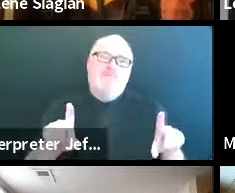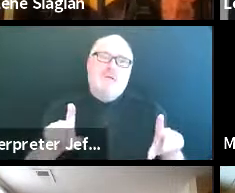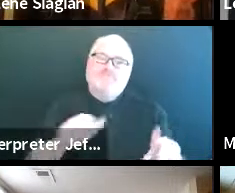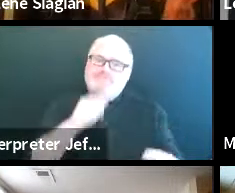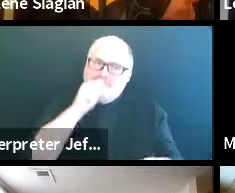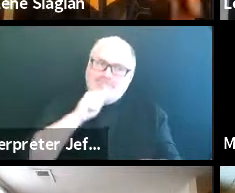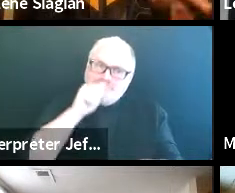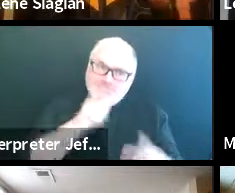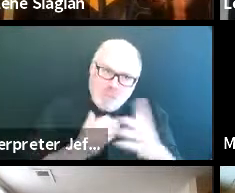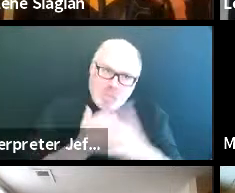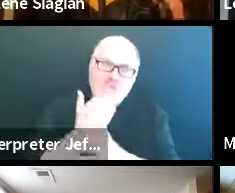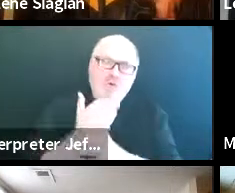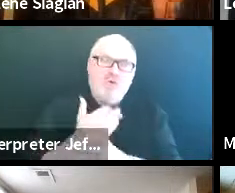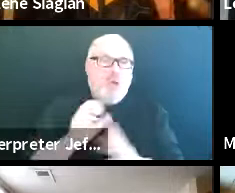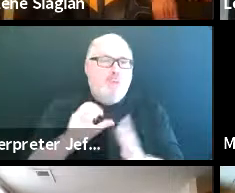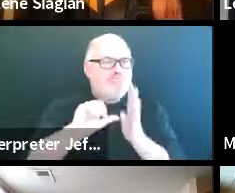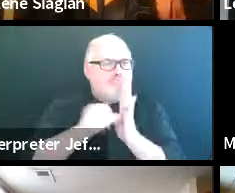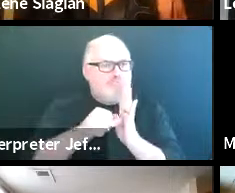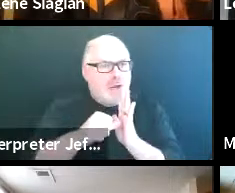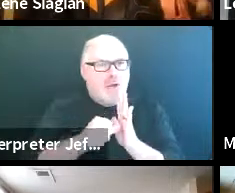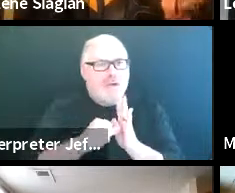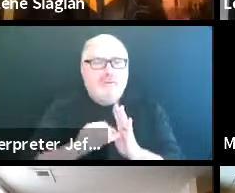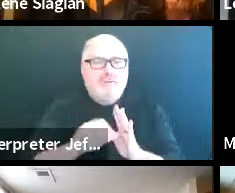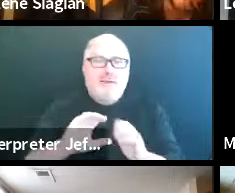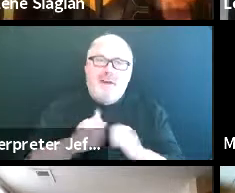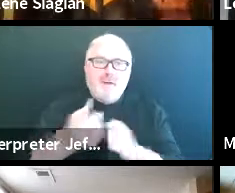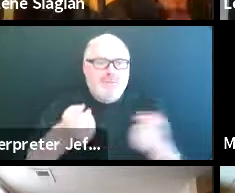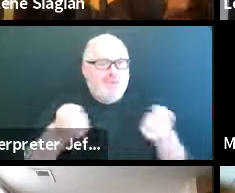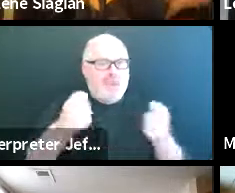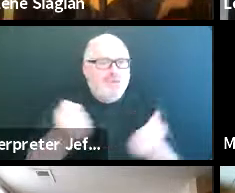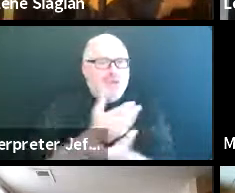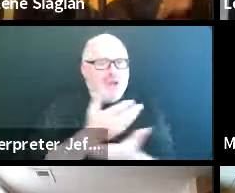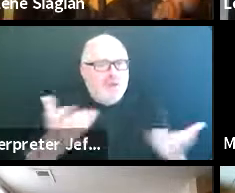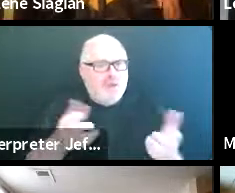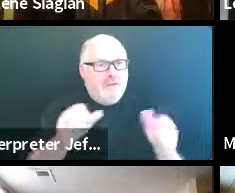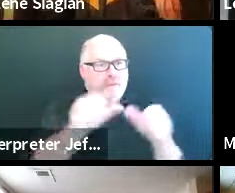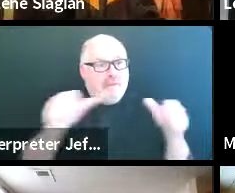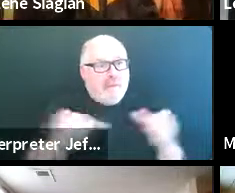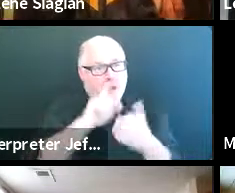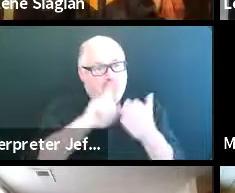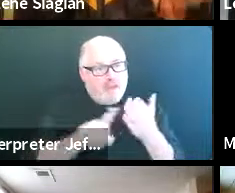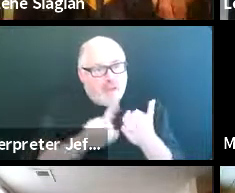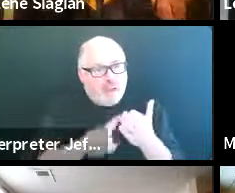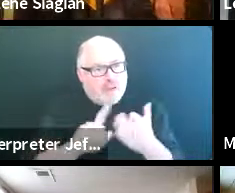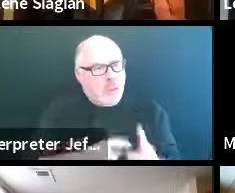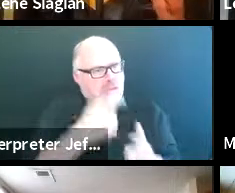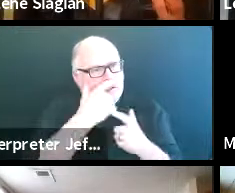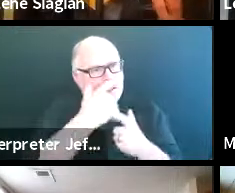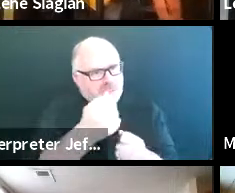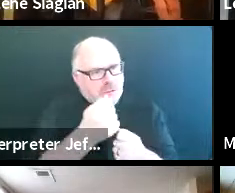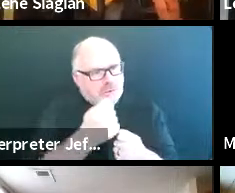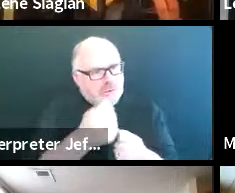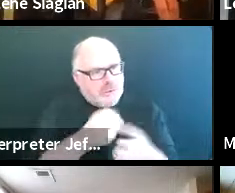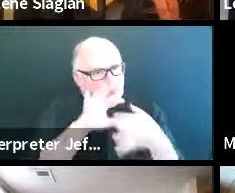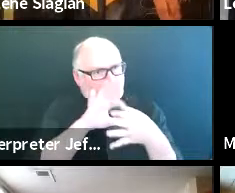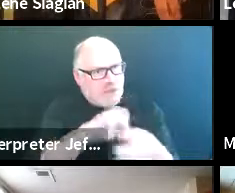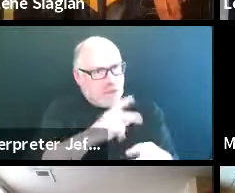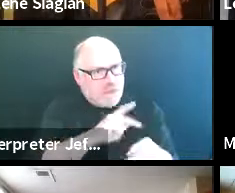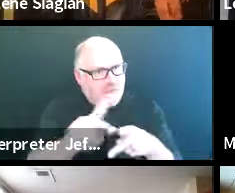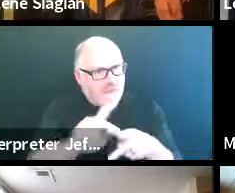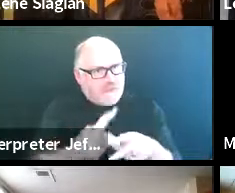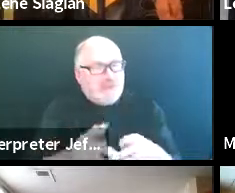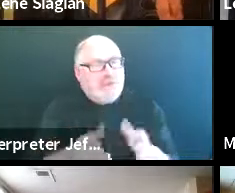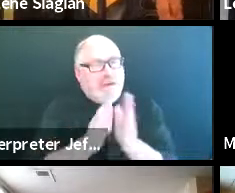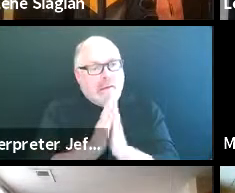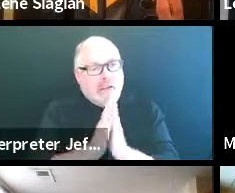persevered. And I was so impressed by her poise and determination. Her area of research is such an interesting one for the profession, and she asked